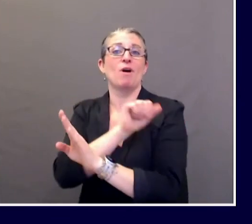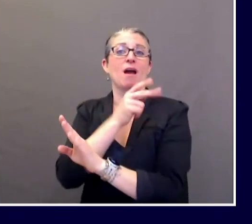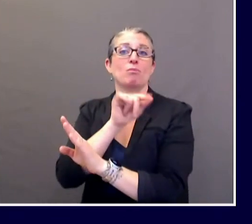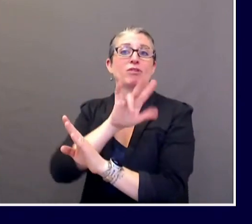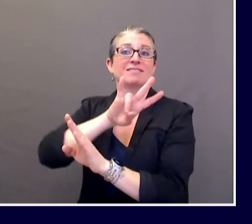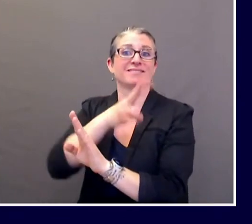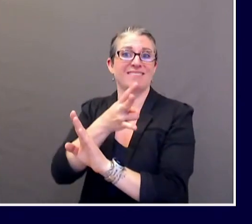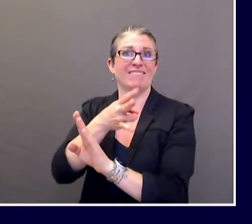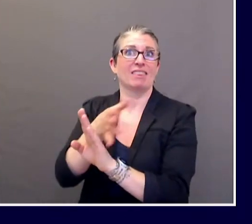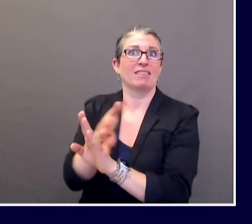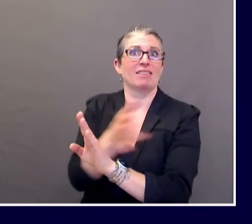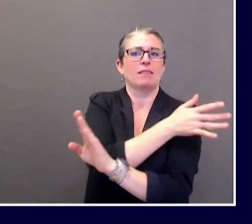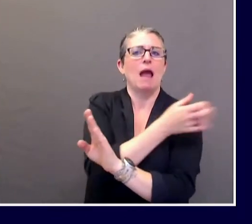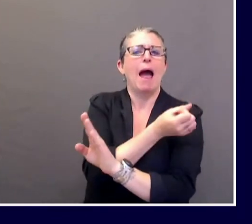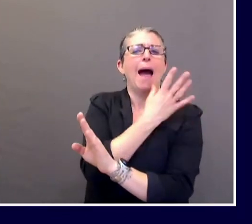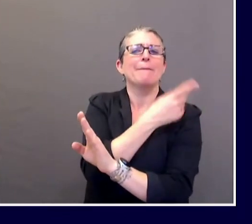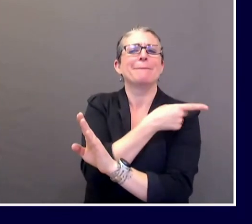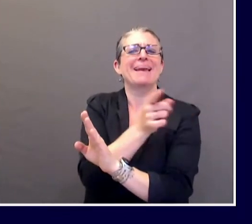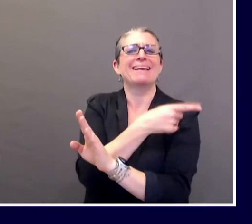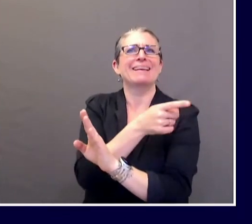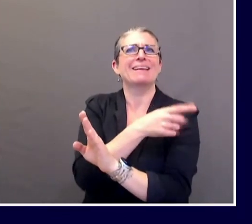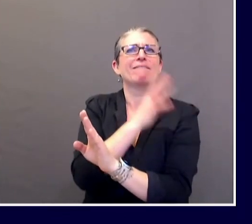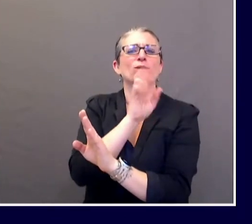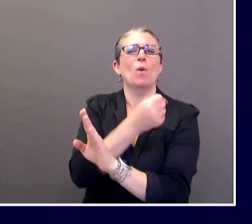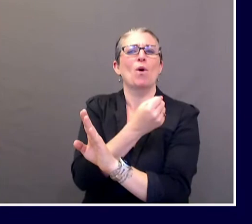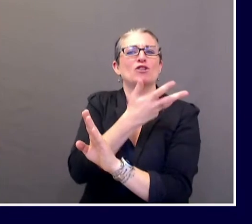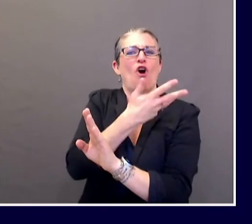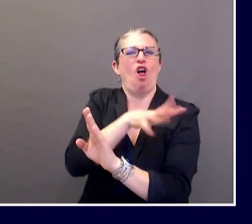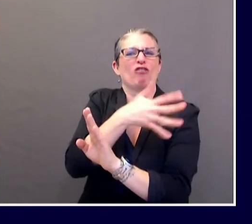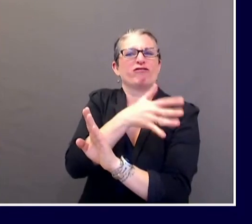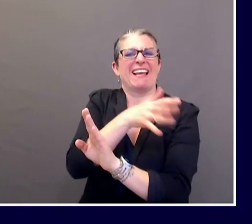my hypothesis as well, just timing.